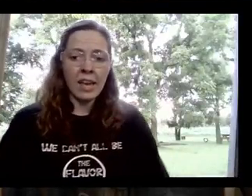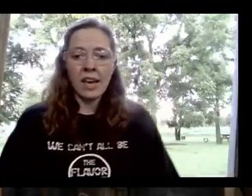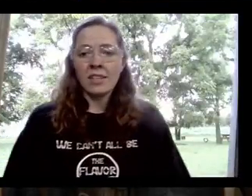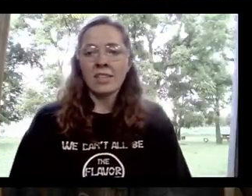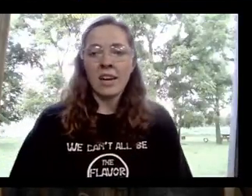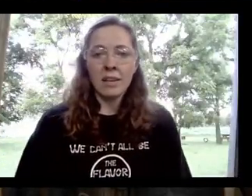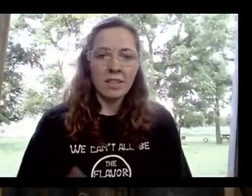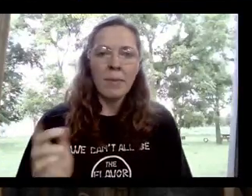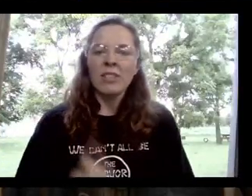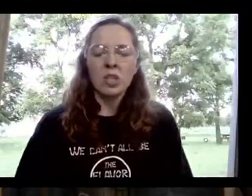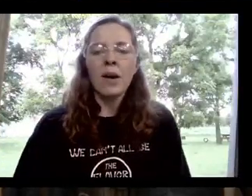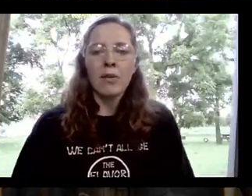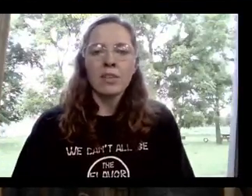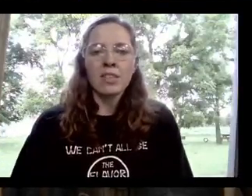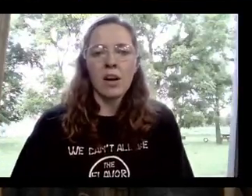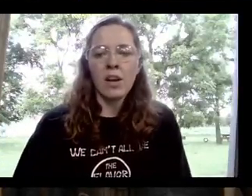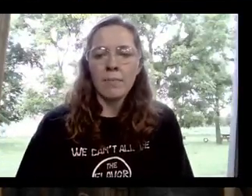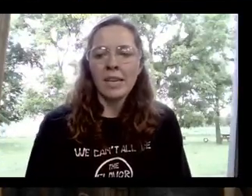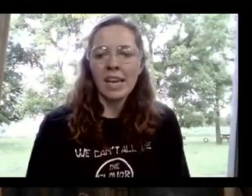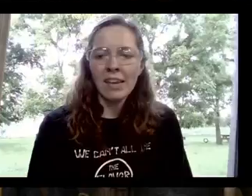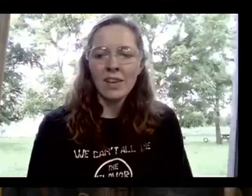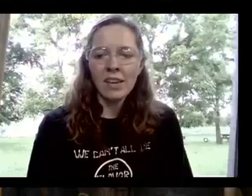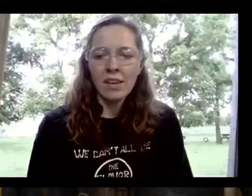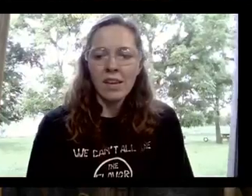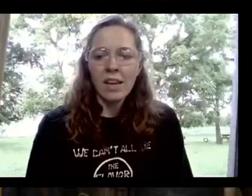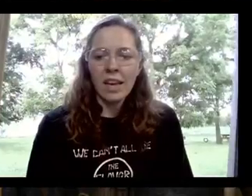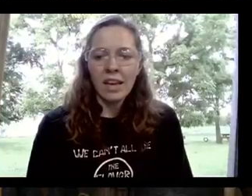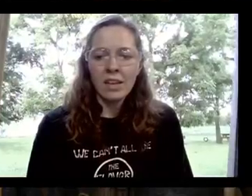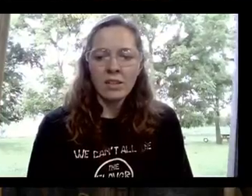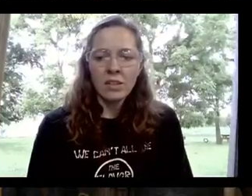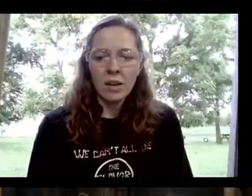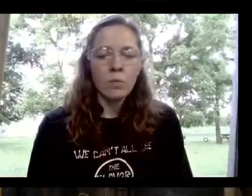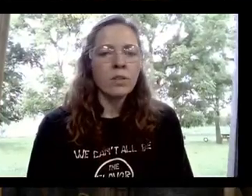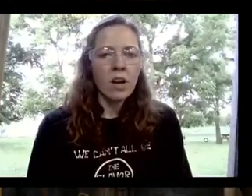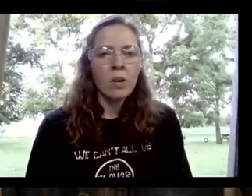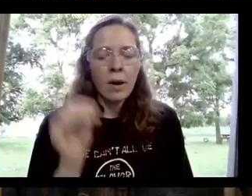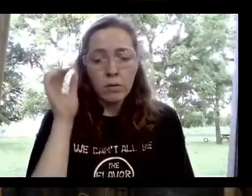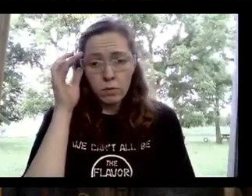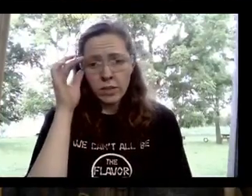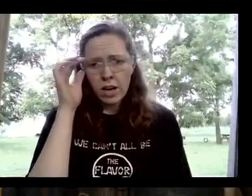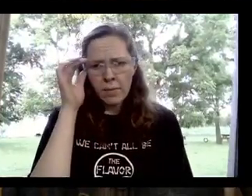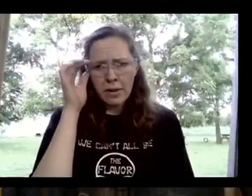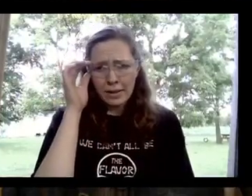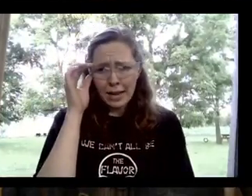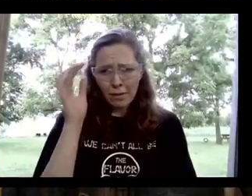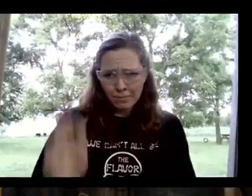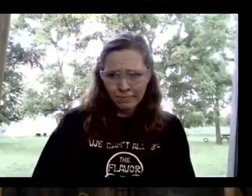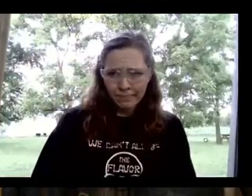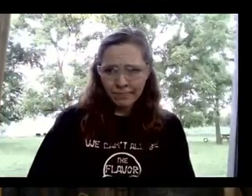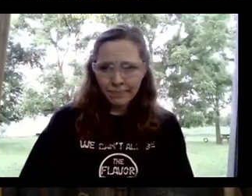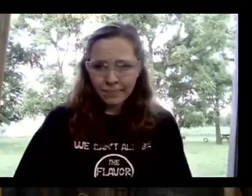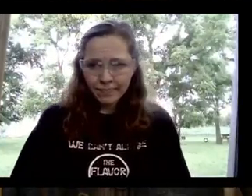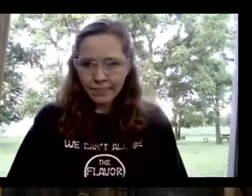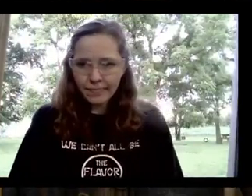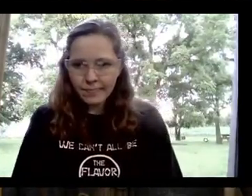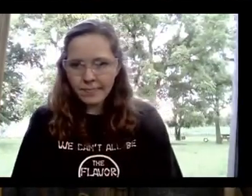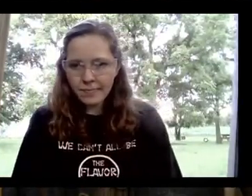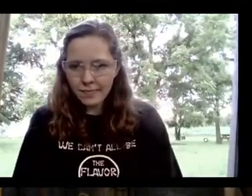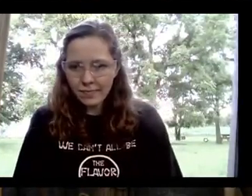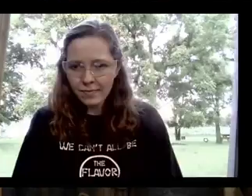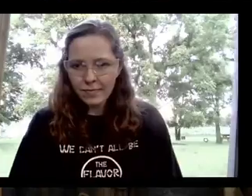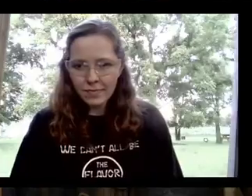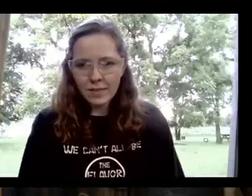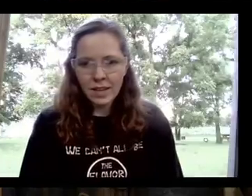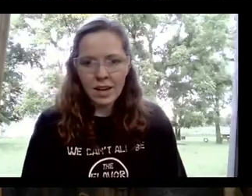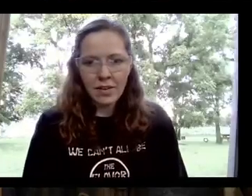related. And it's about 2 hours on a Monday evening. And we'll talk about it there. Yep. Let's go